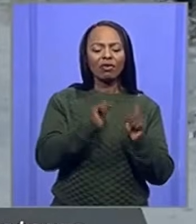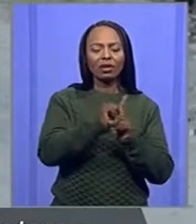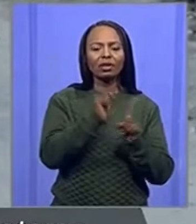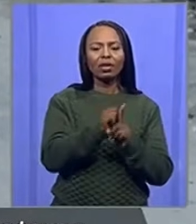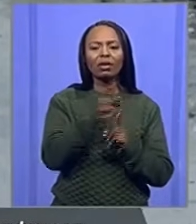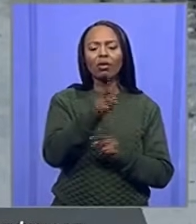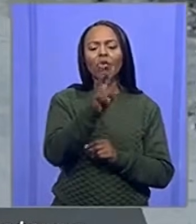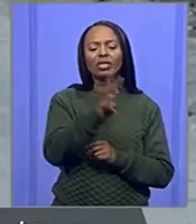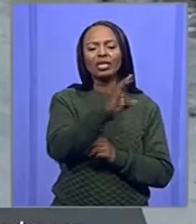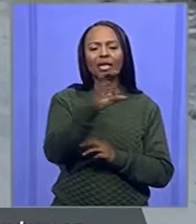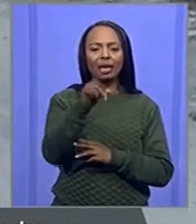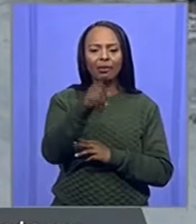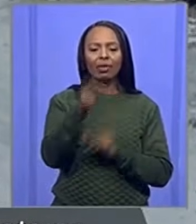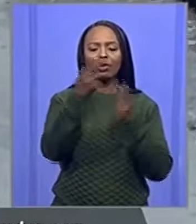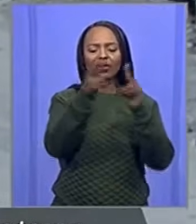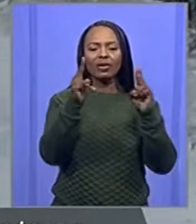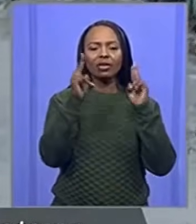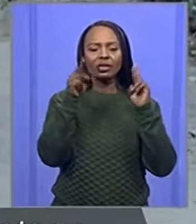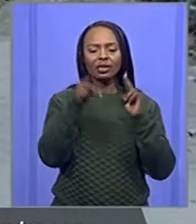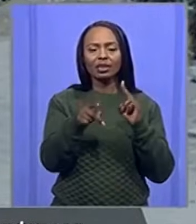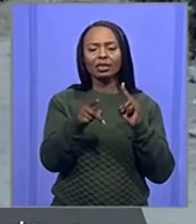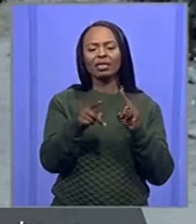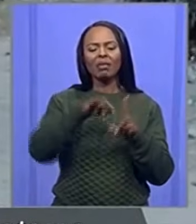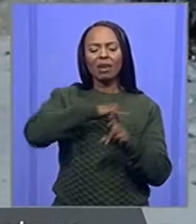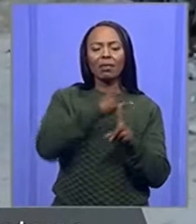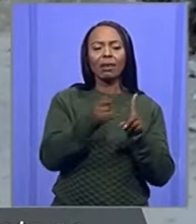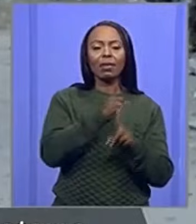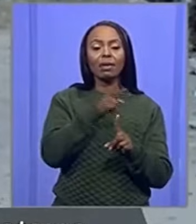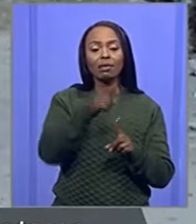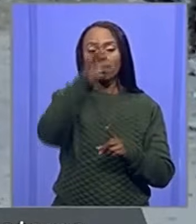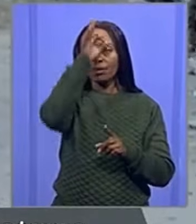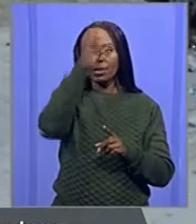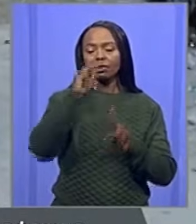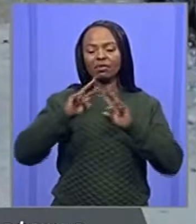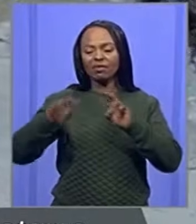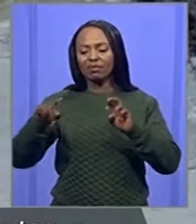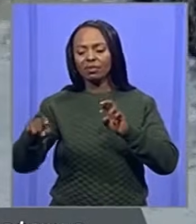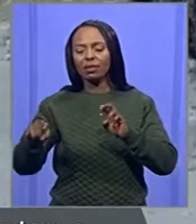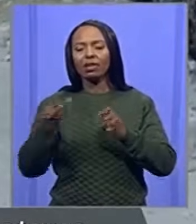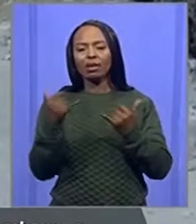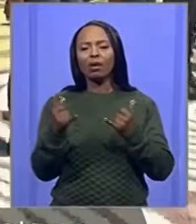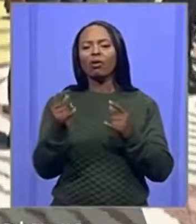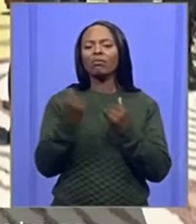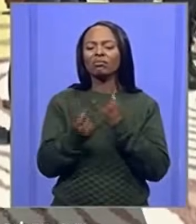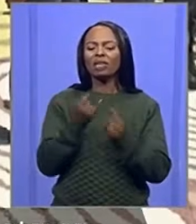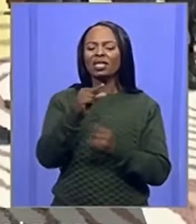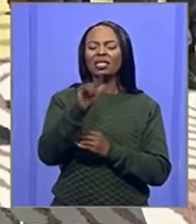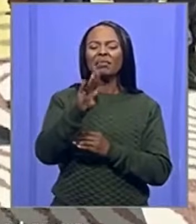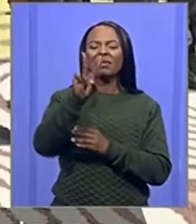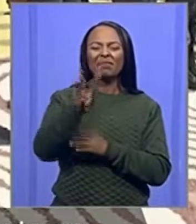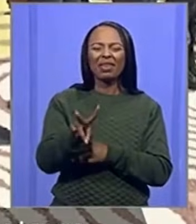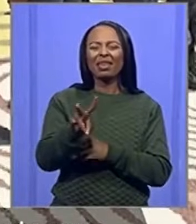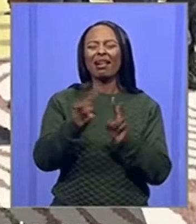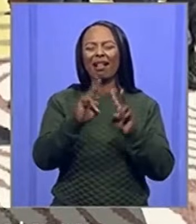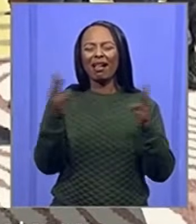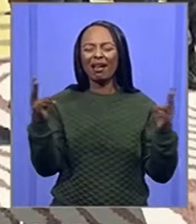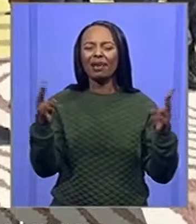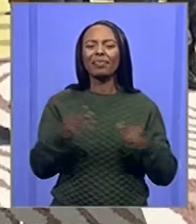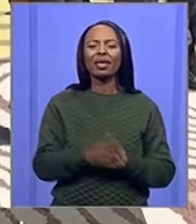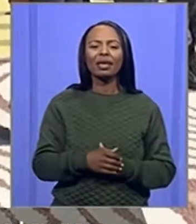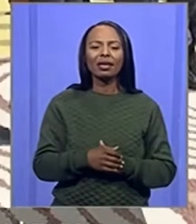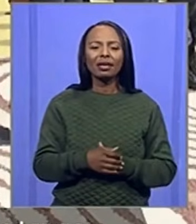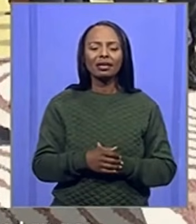re mapodisi a tshwaragane le go matlafatsa ditirelo tse di amanang le lekgetsi tsa tlhokometso ka bong. SAPS continues to